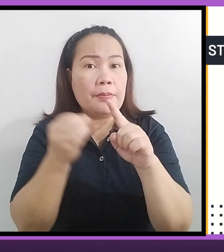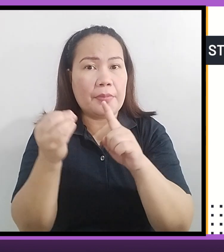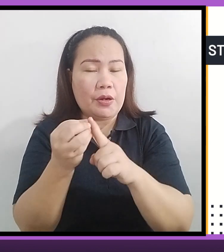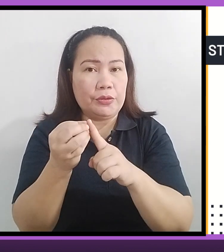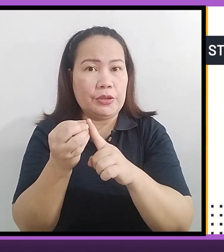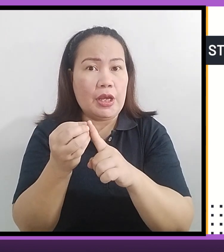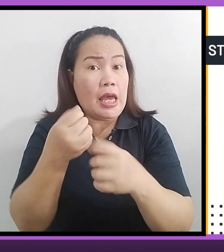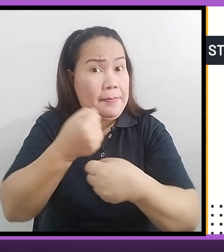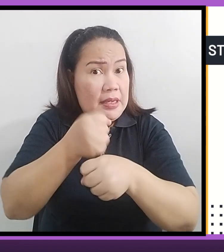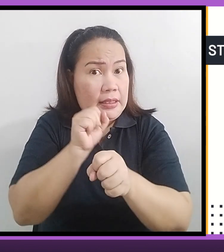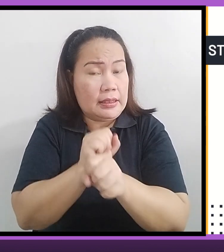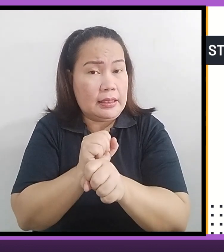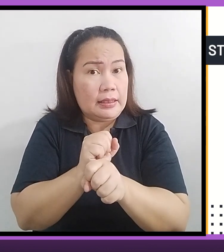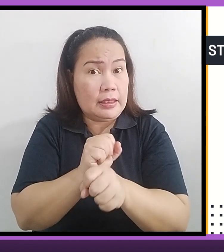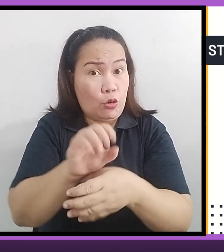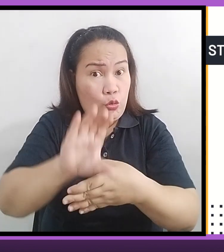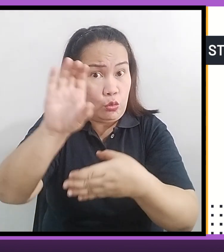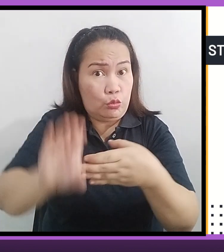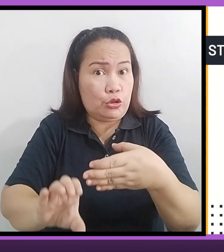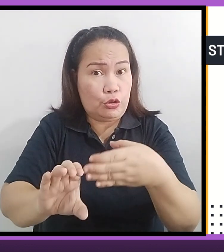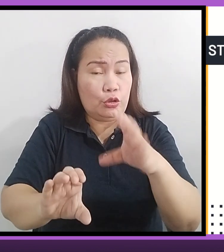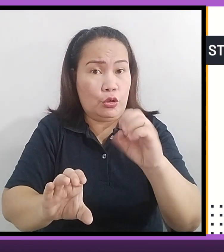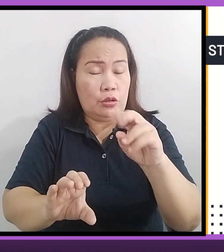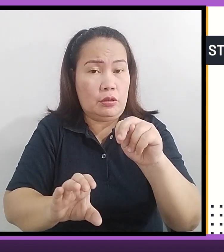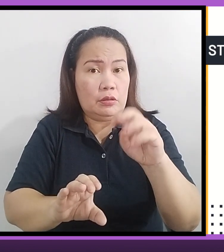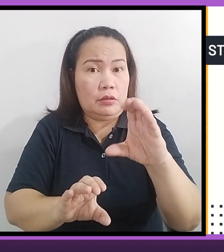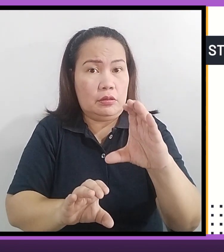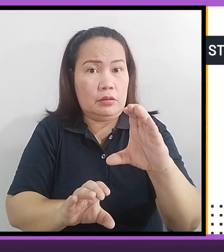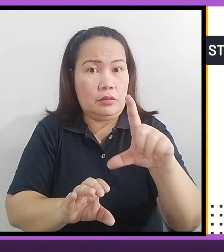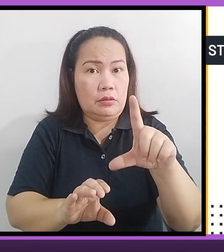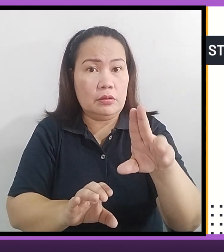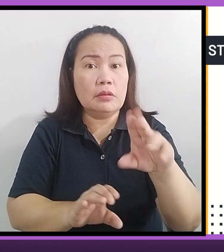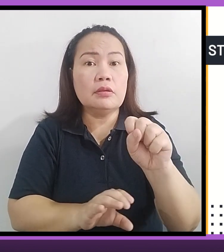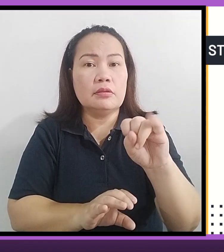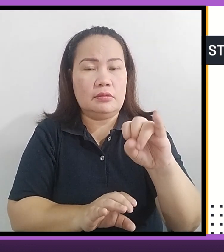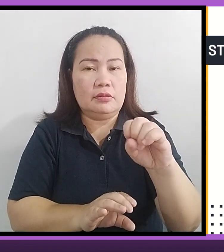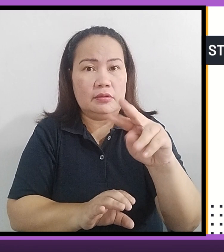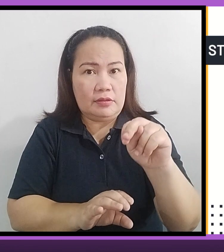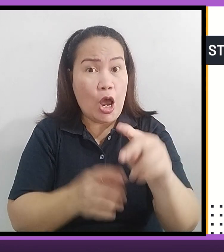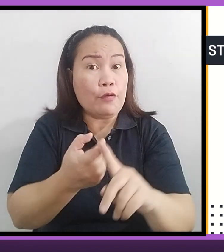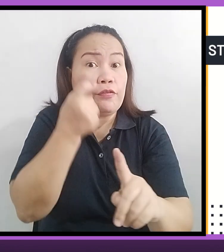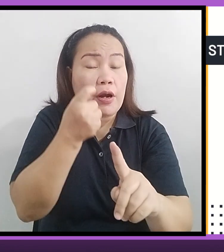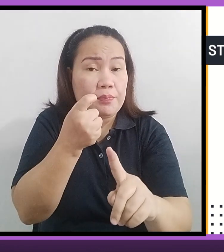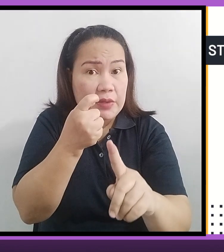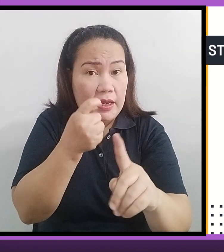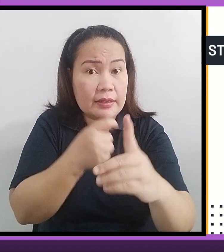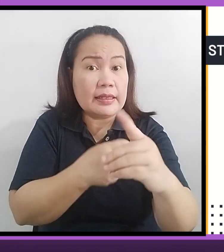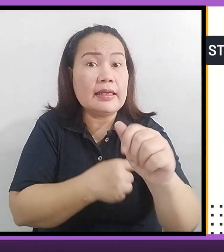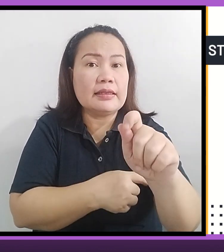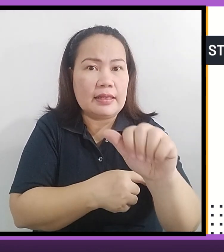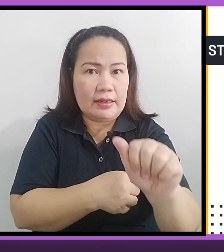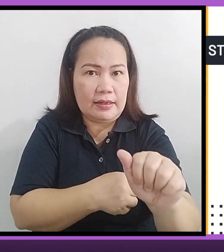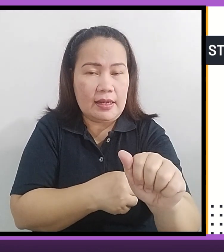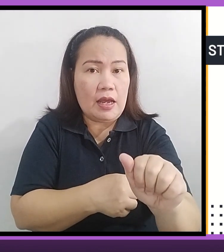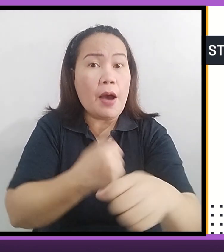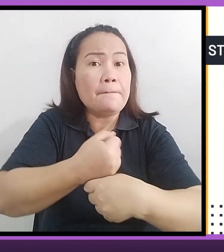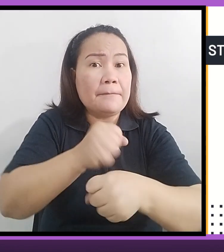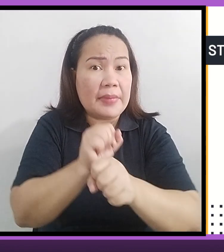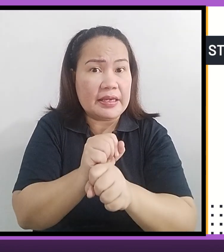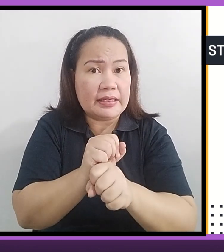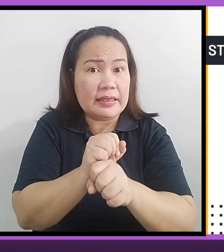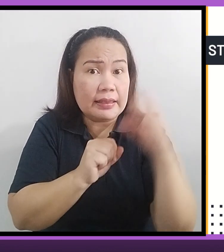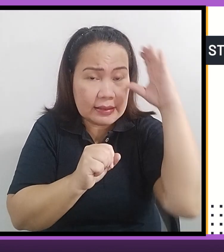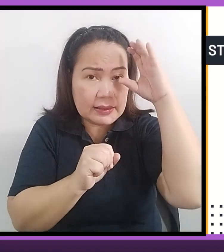about deriving conclusion from the data that have been analyzed. So it also involves making predictions